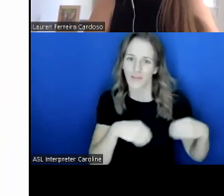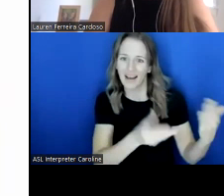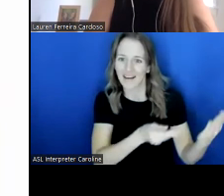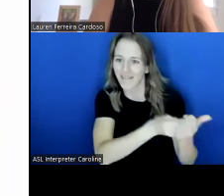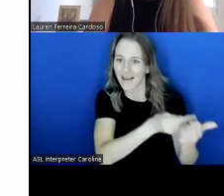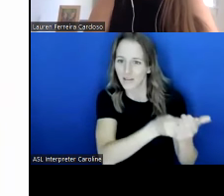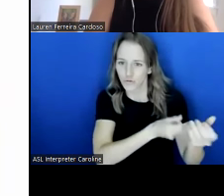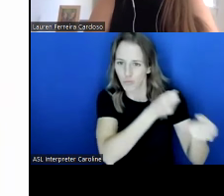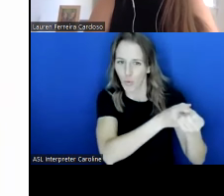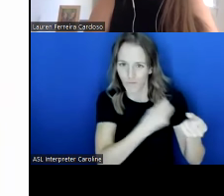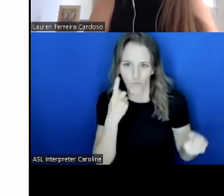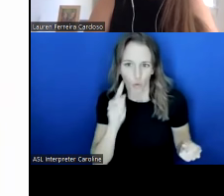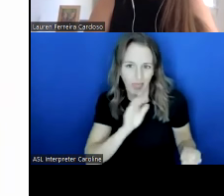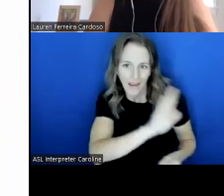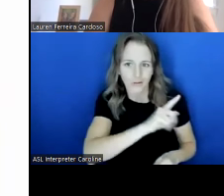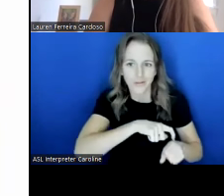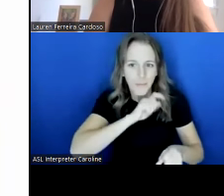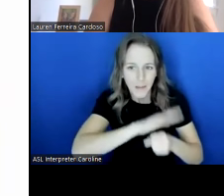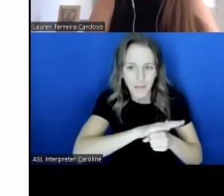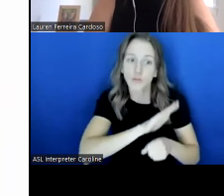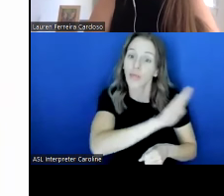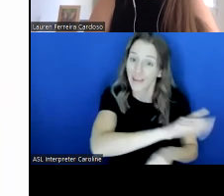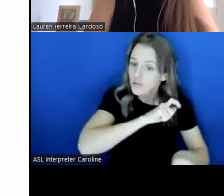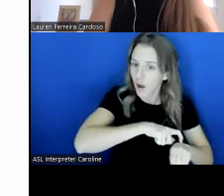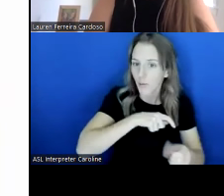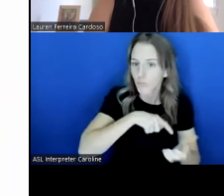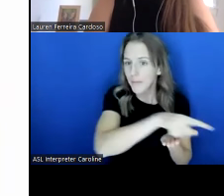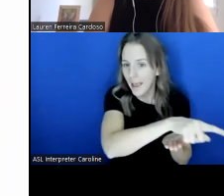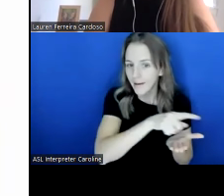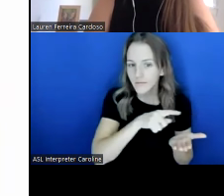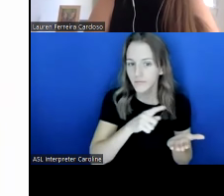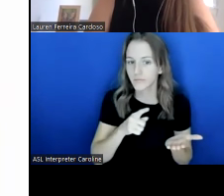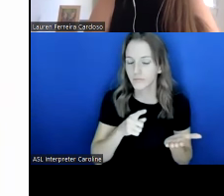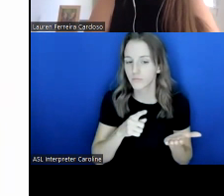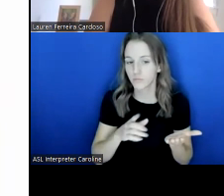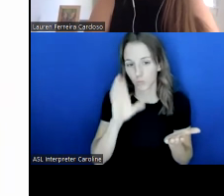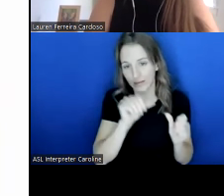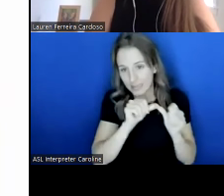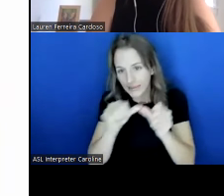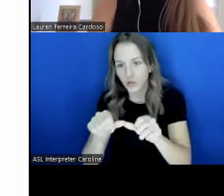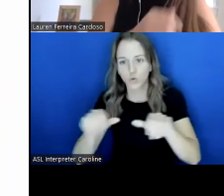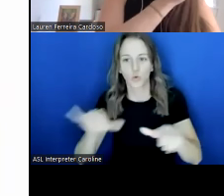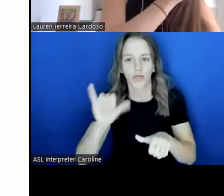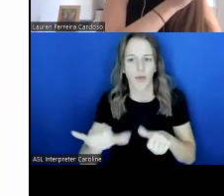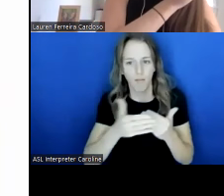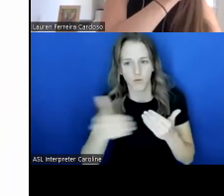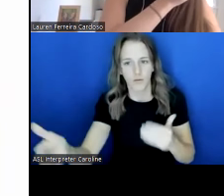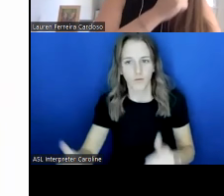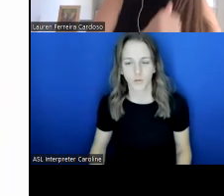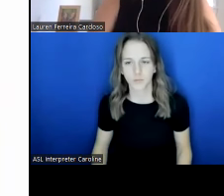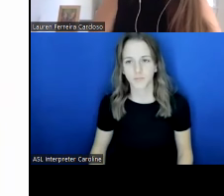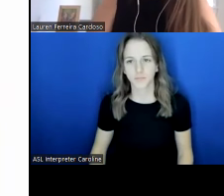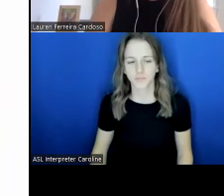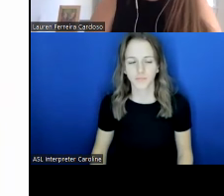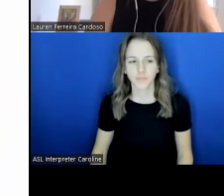that that time was compensated for. And I think that's something that we would continue to do going forward.